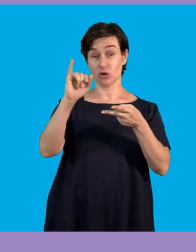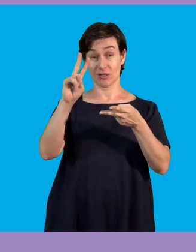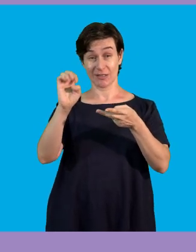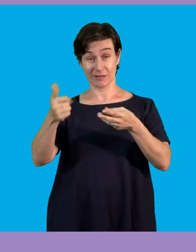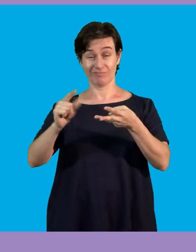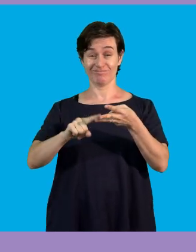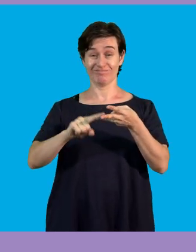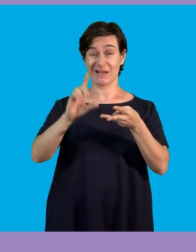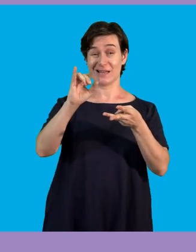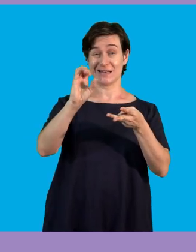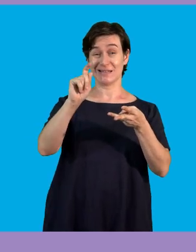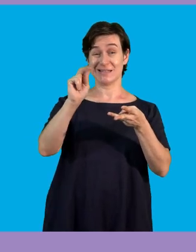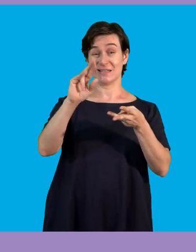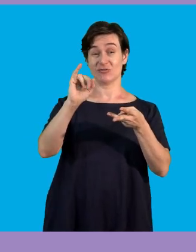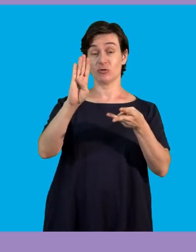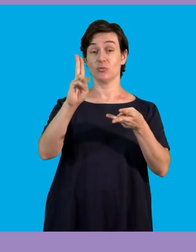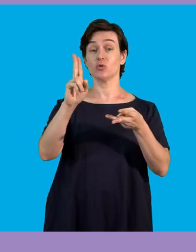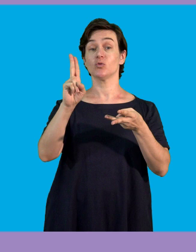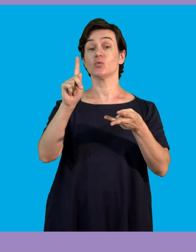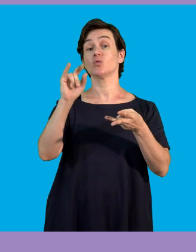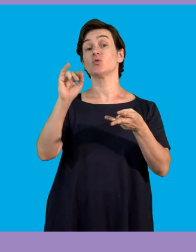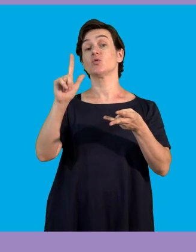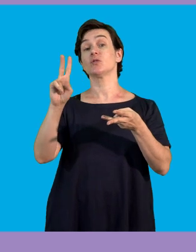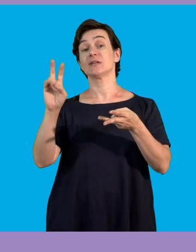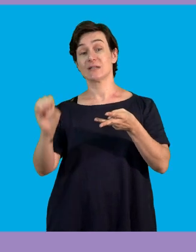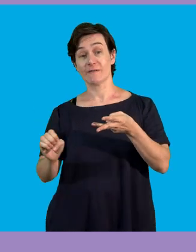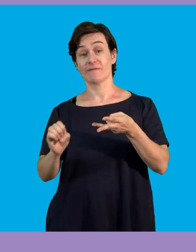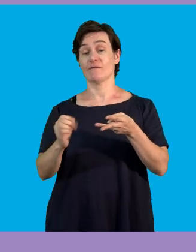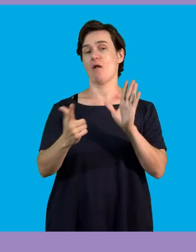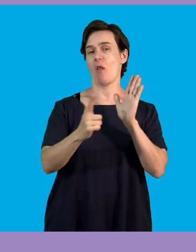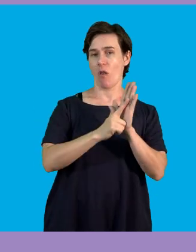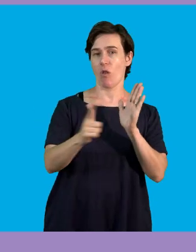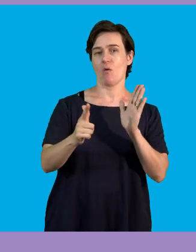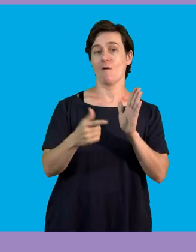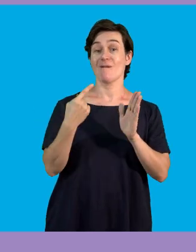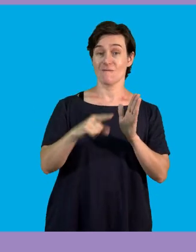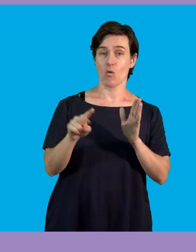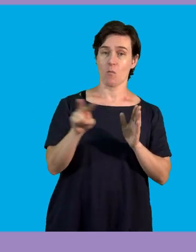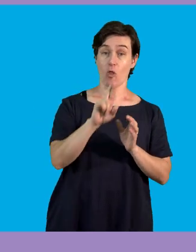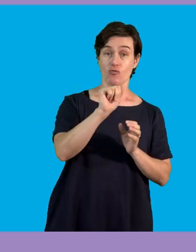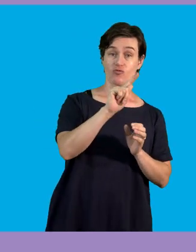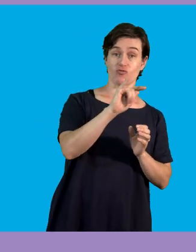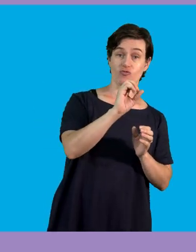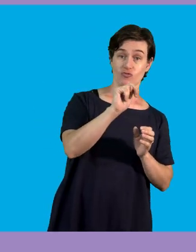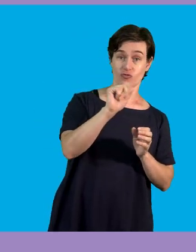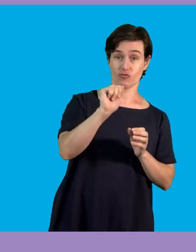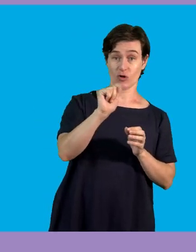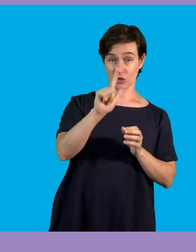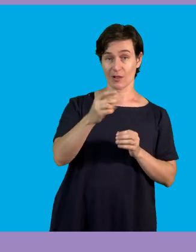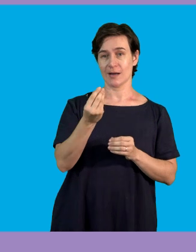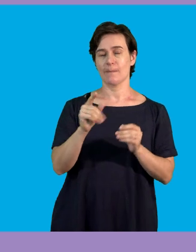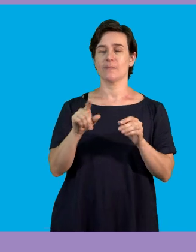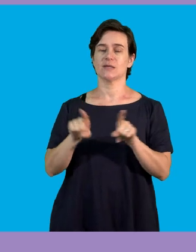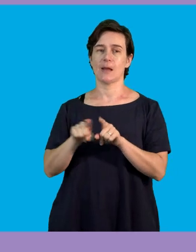use commutative, associative, and distributive laws for rational numbers and laws for exponents